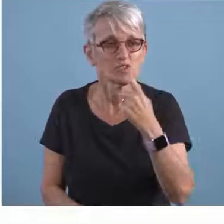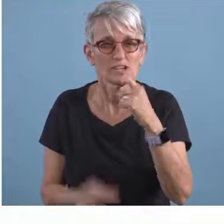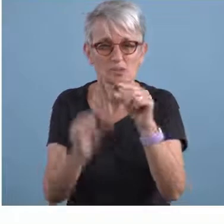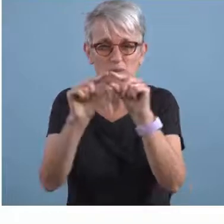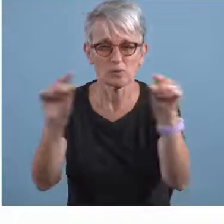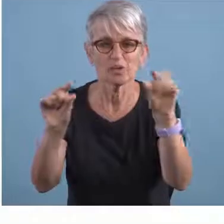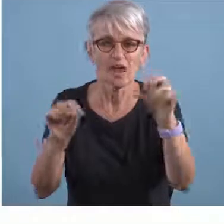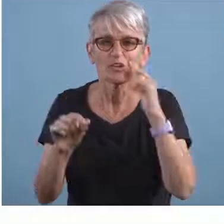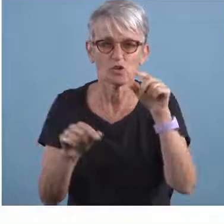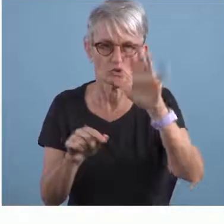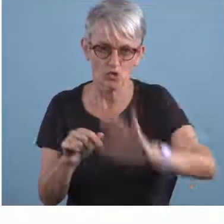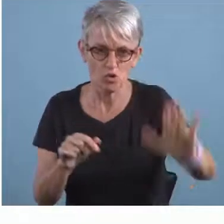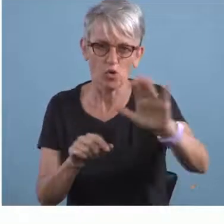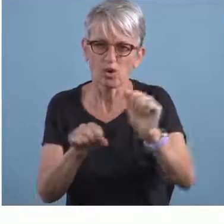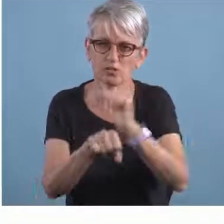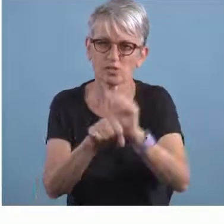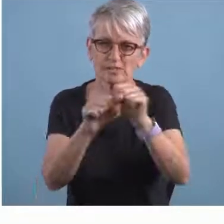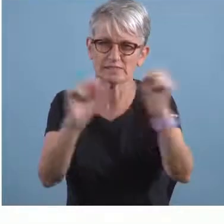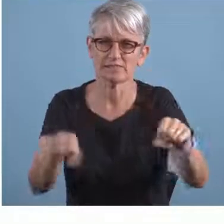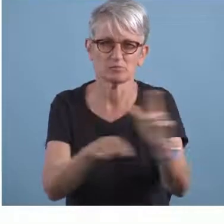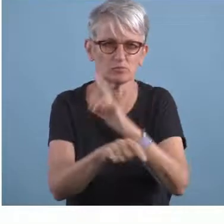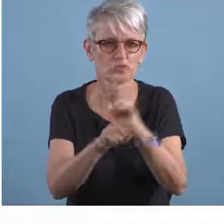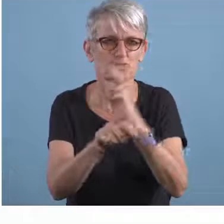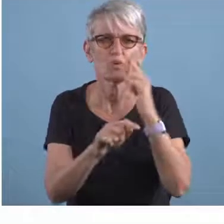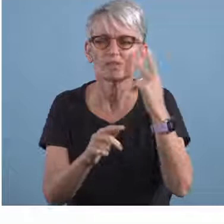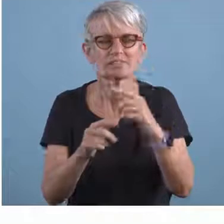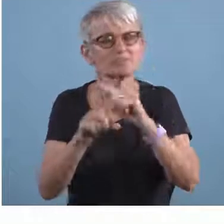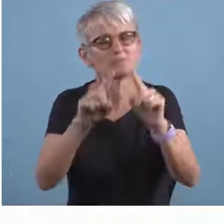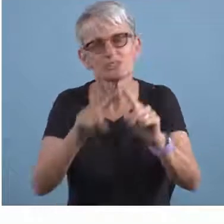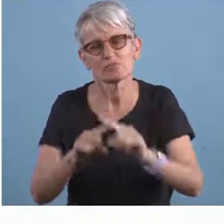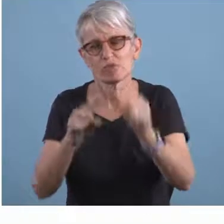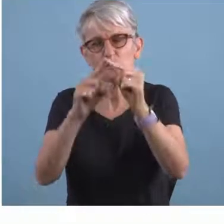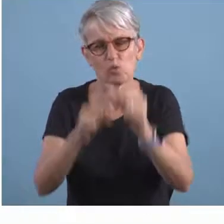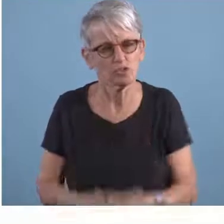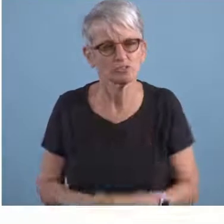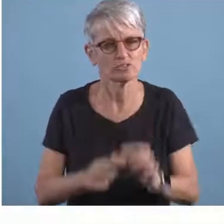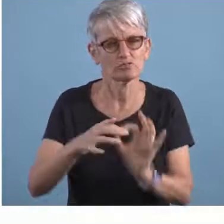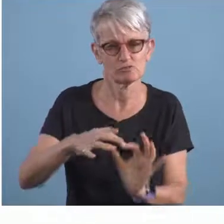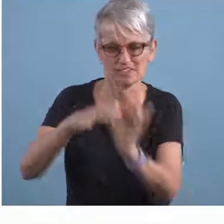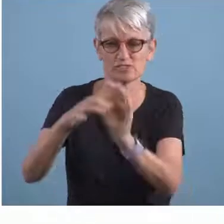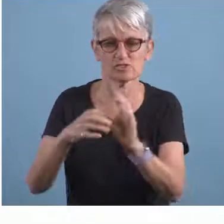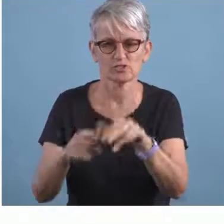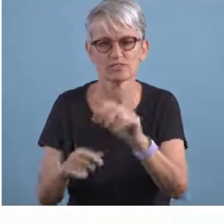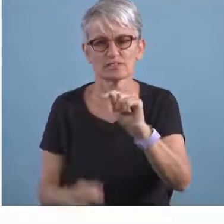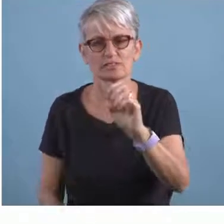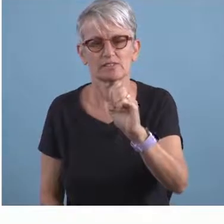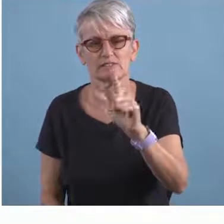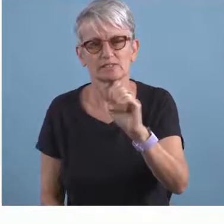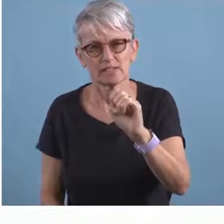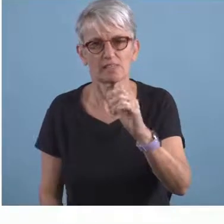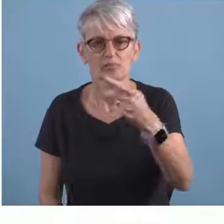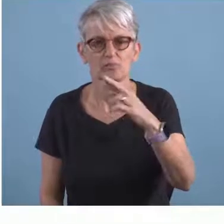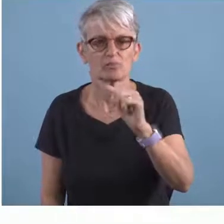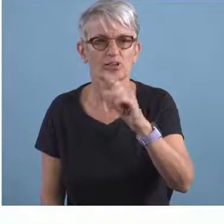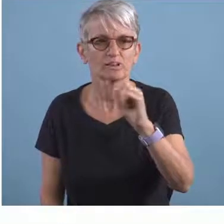using, but you're gonna see lots of terms relating to this idea of delivering services